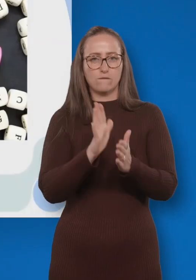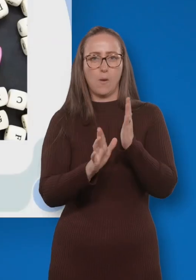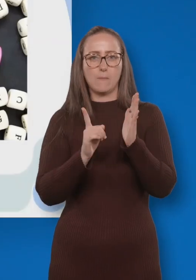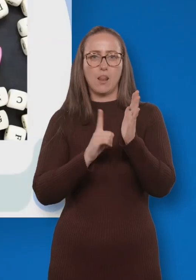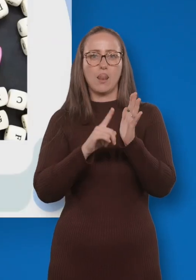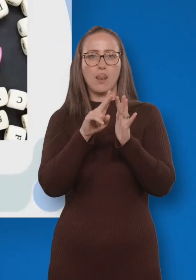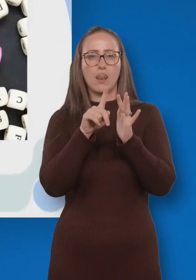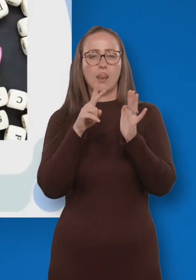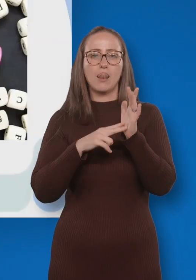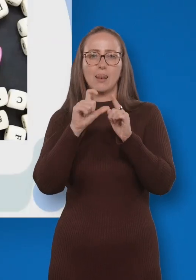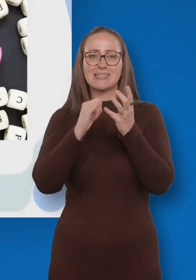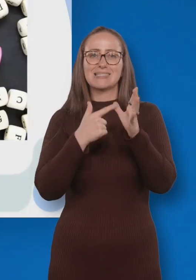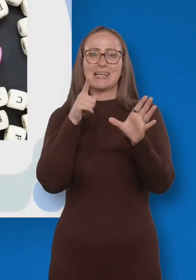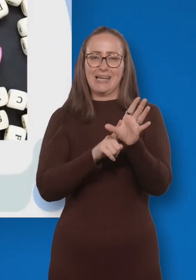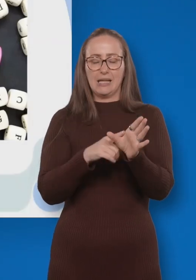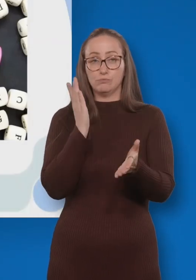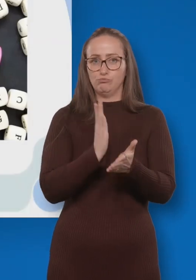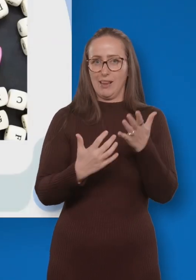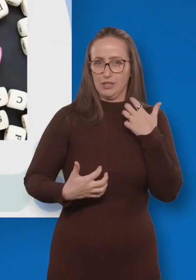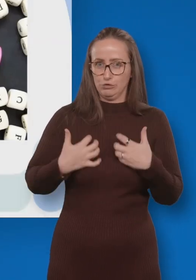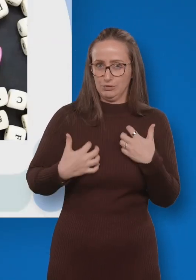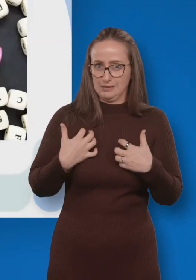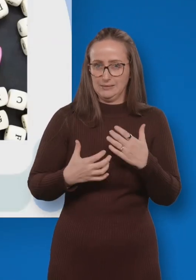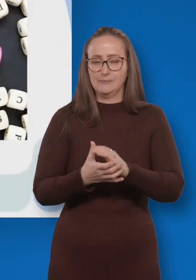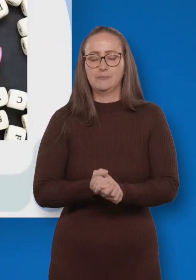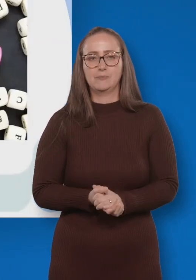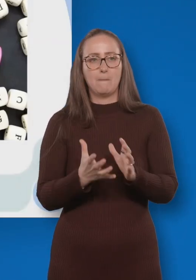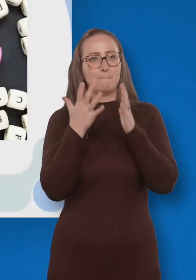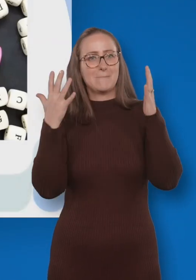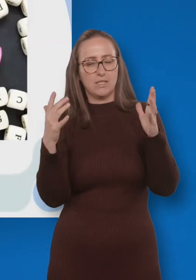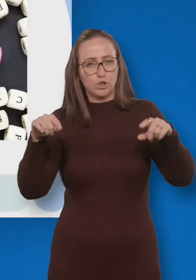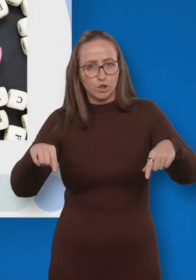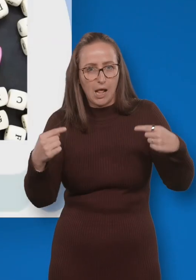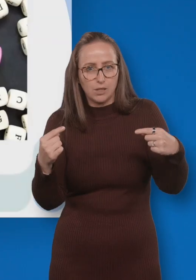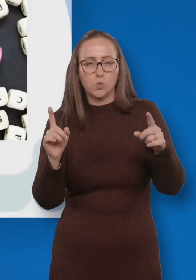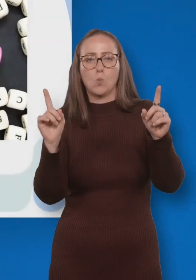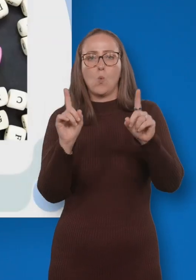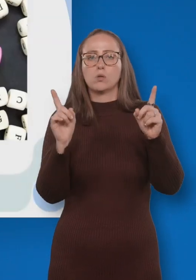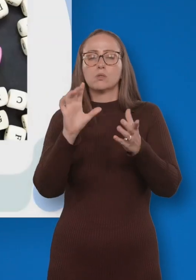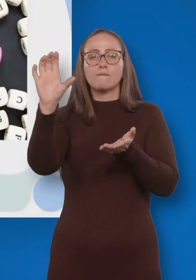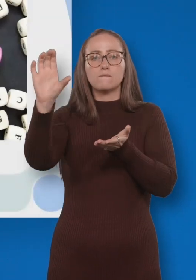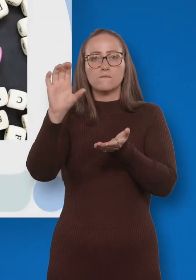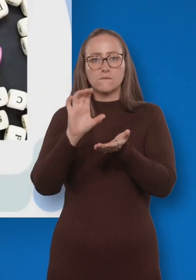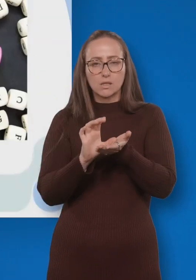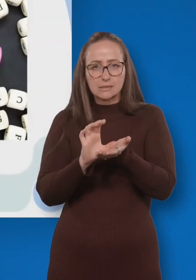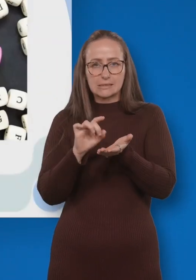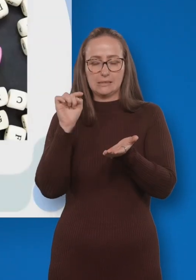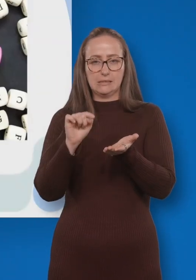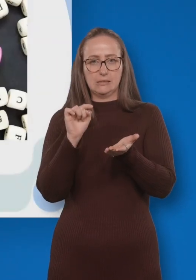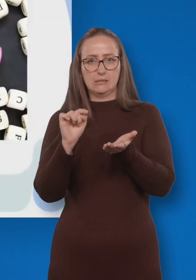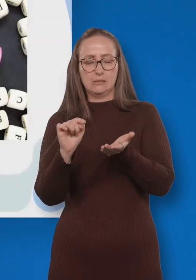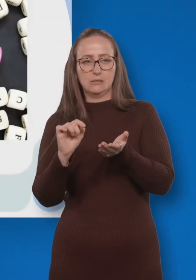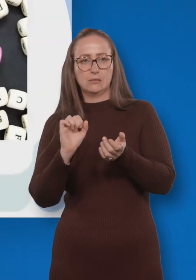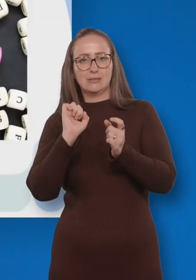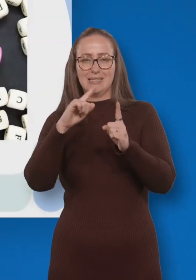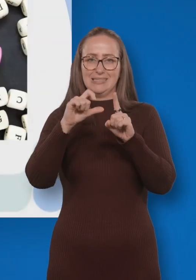from Lindsay that is very interesting is that one of the biggest challenges seems to be that funding calls often seem